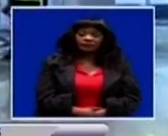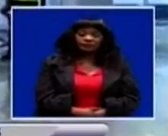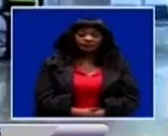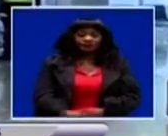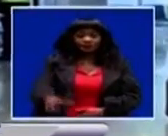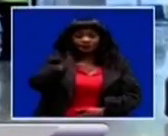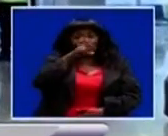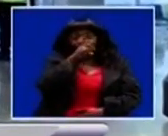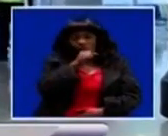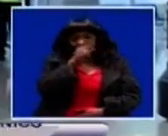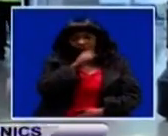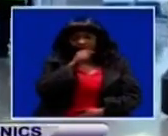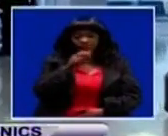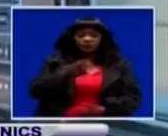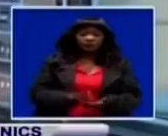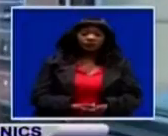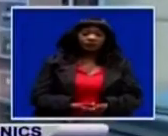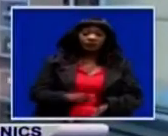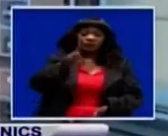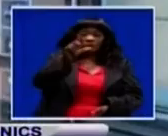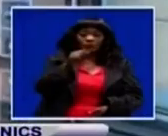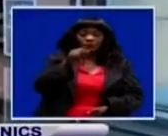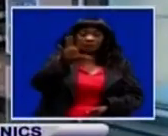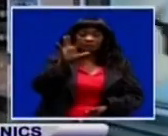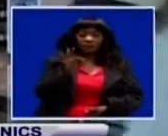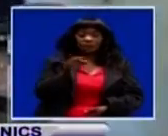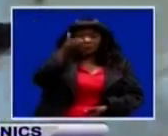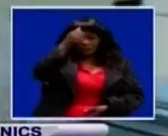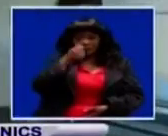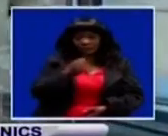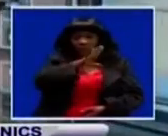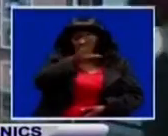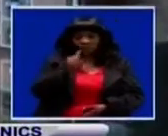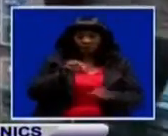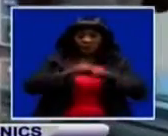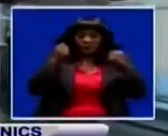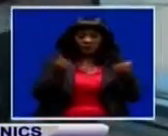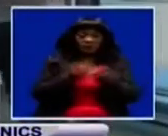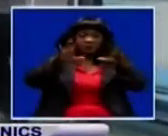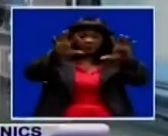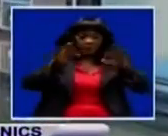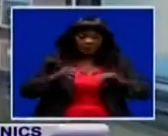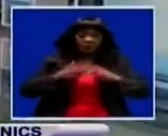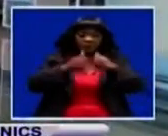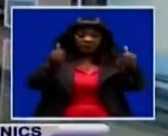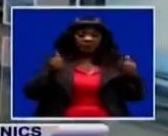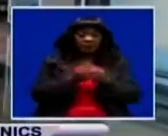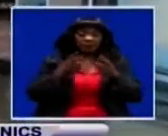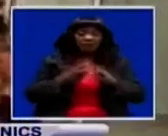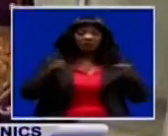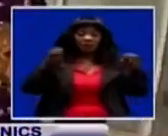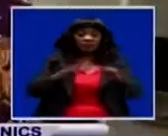Livingstone is set to host the 2019 East and Southern African Association of Accountants General ESAG conference this